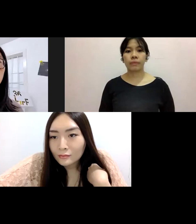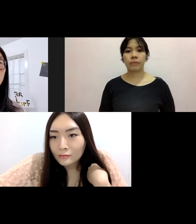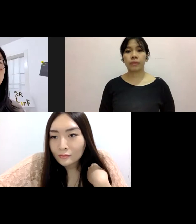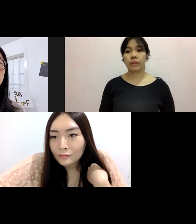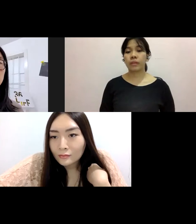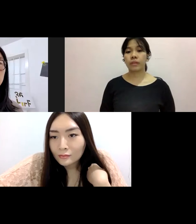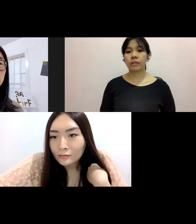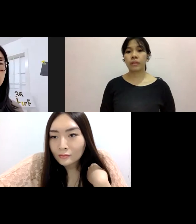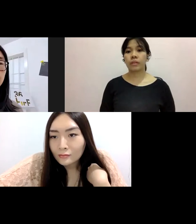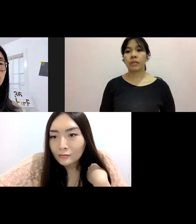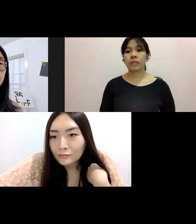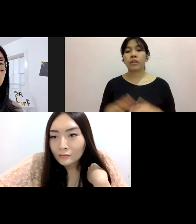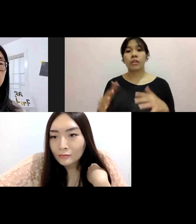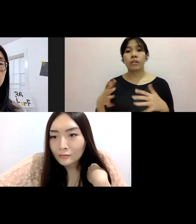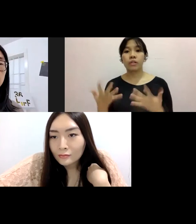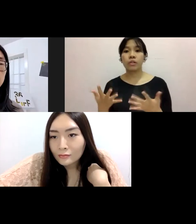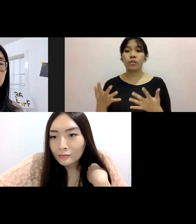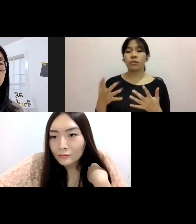like create a